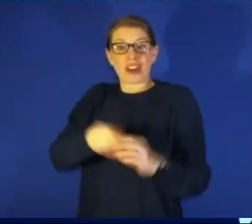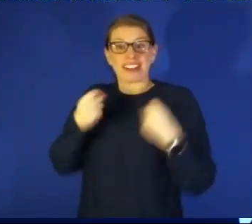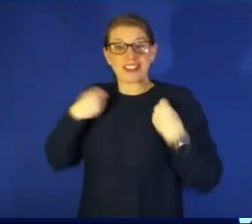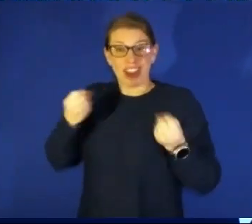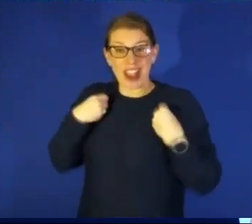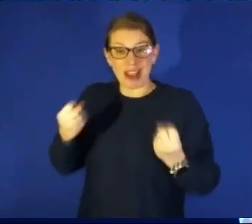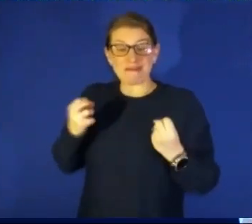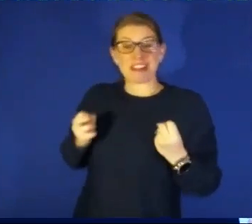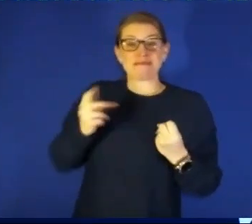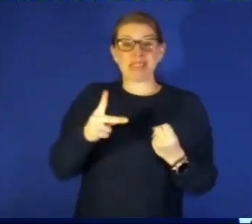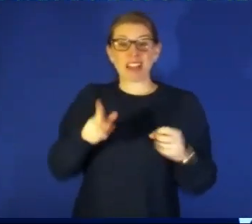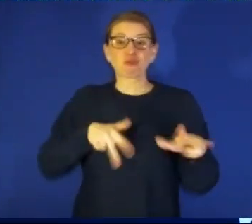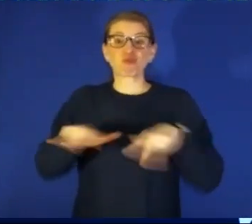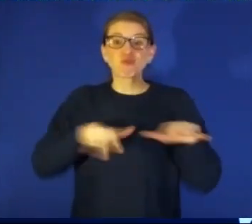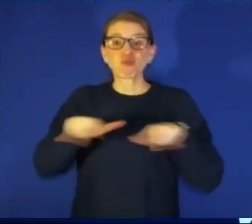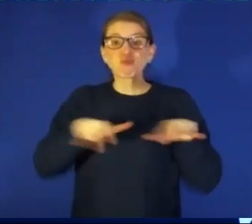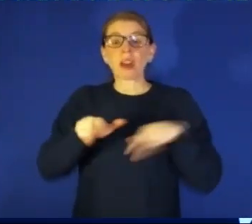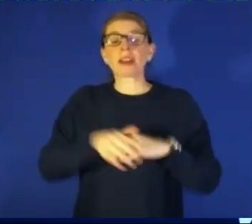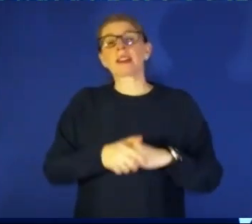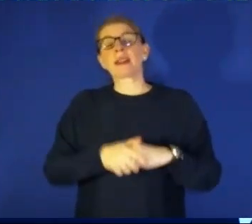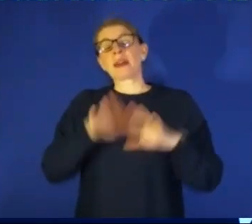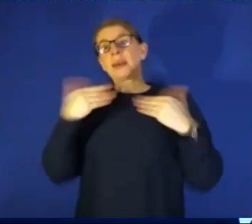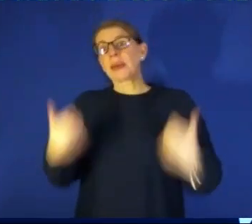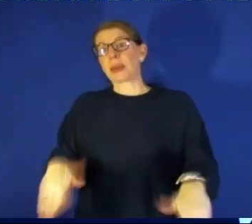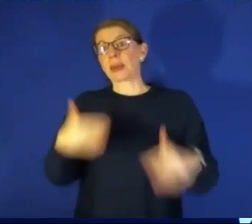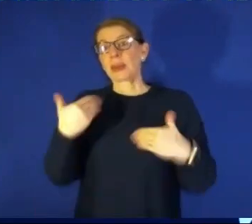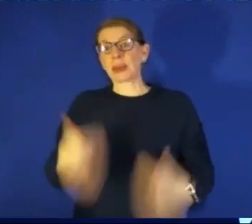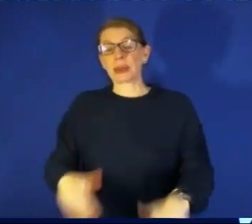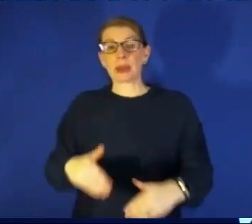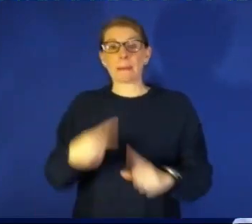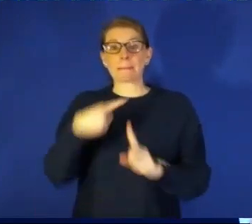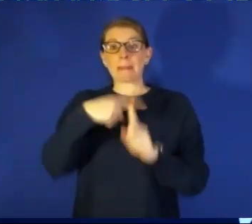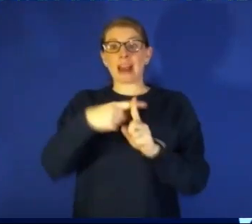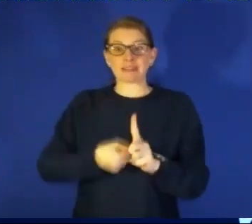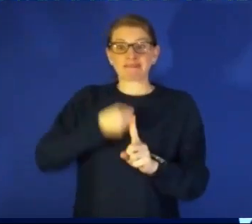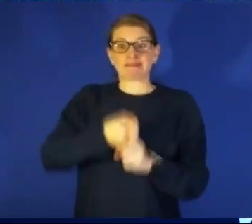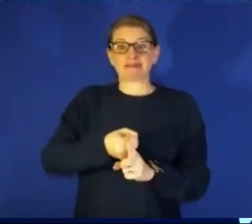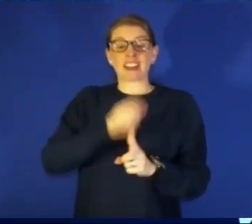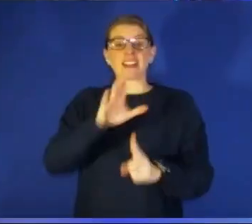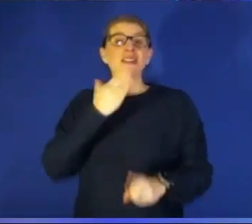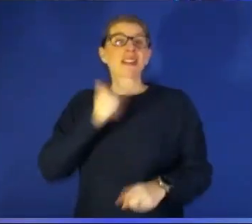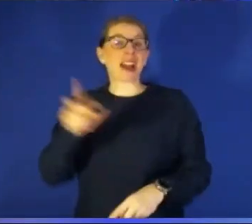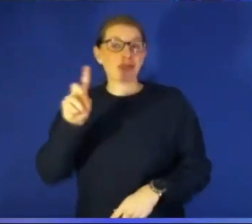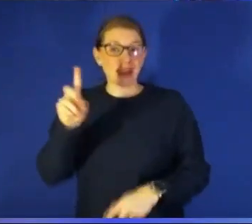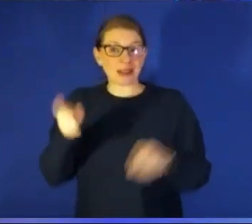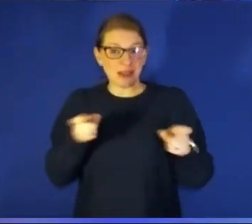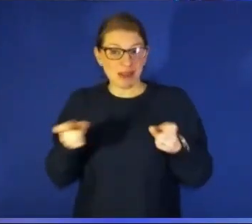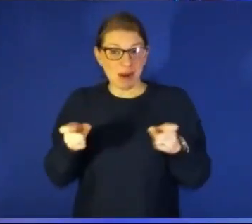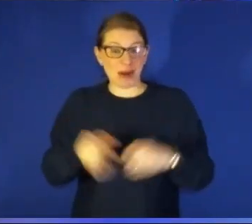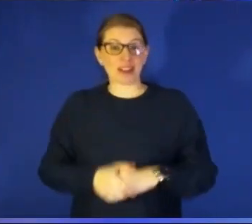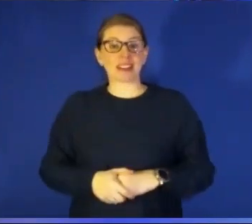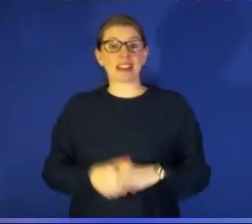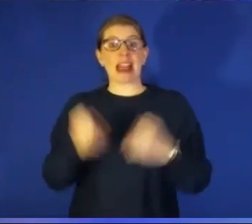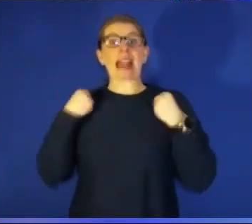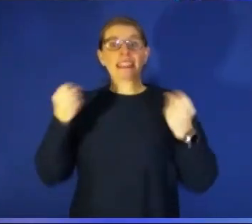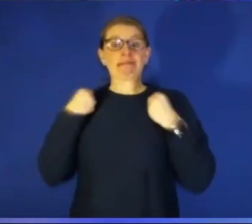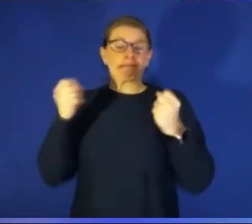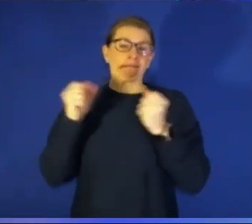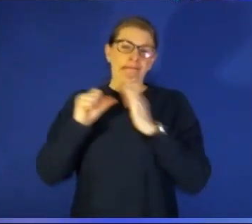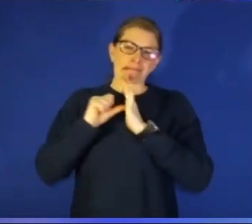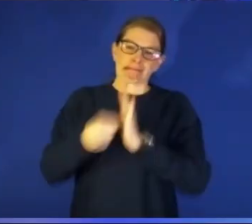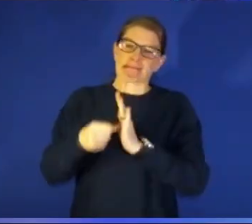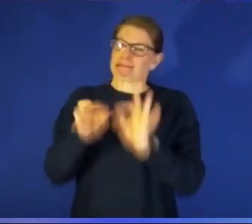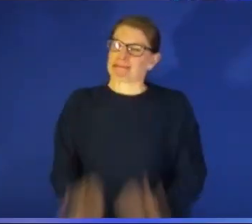and walking, and that can make such a huge difference in terms of their diabetic control. So that's part of the regimen. Exercise is key for diabetics. Absolutely,